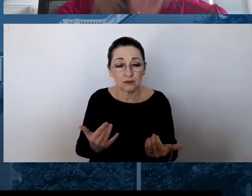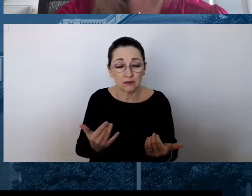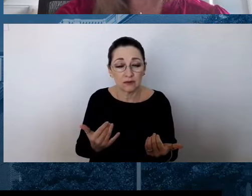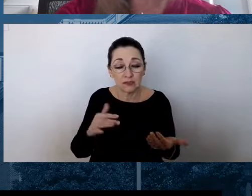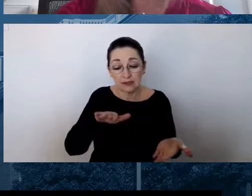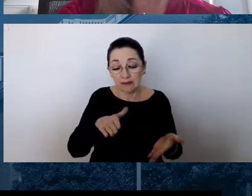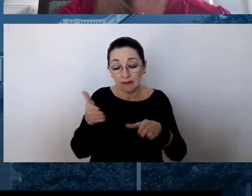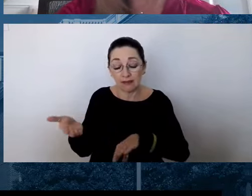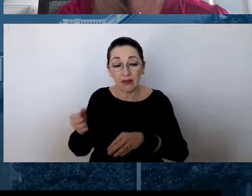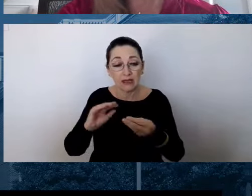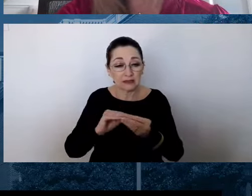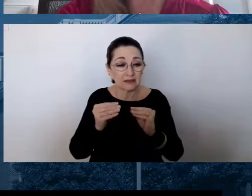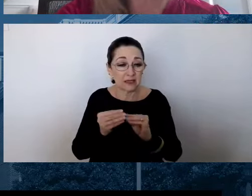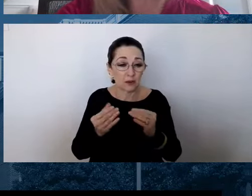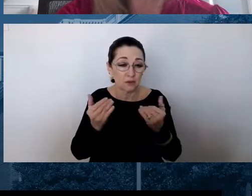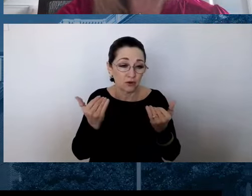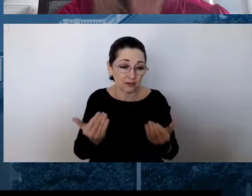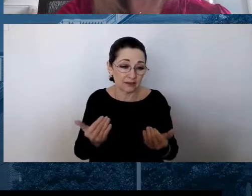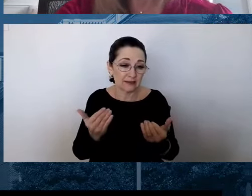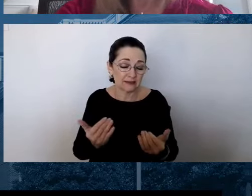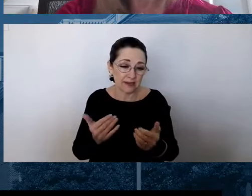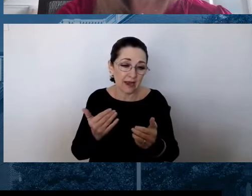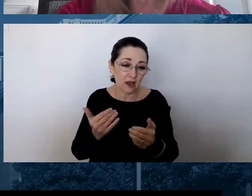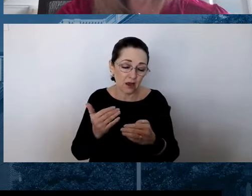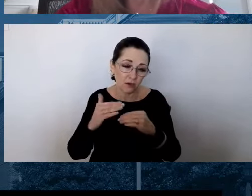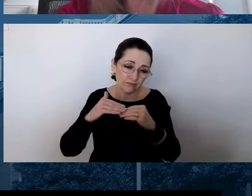number surpassing 2,200.